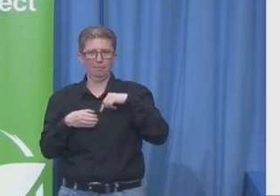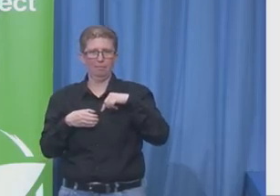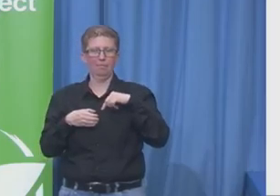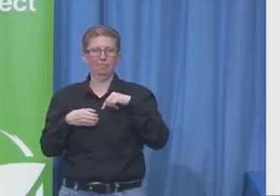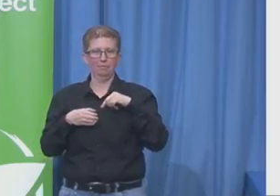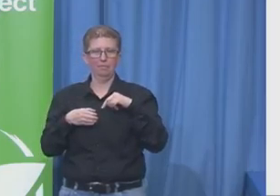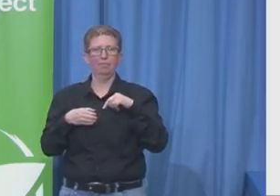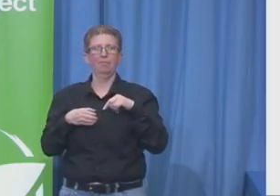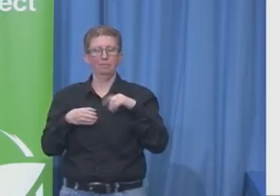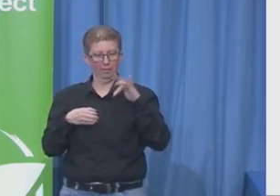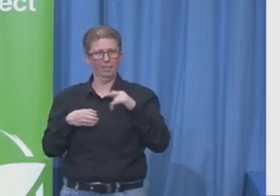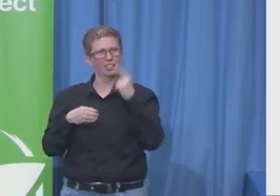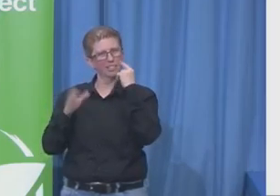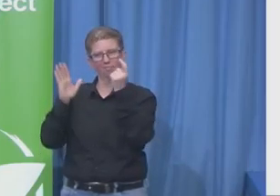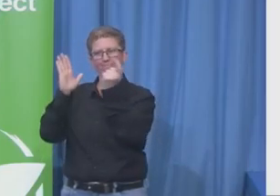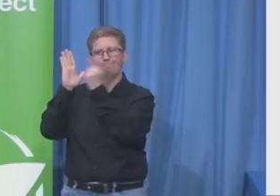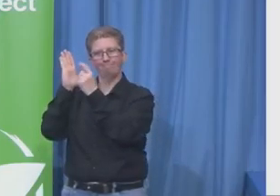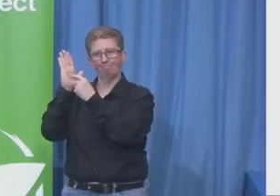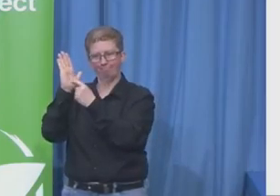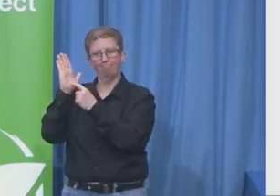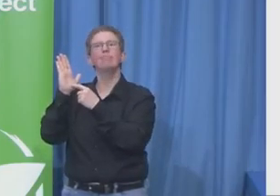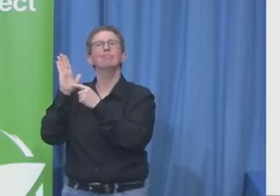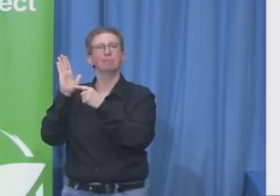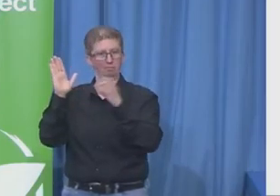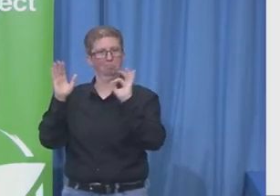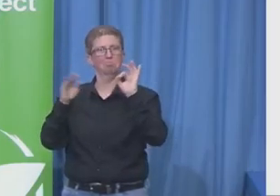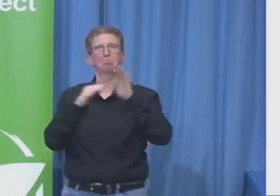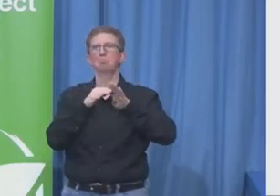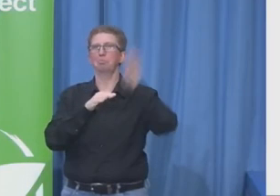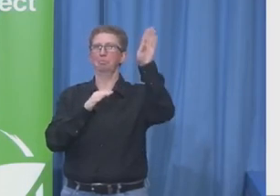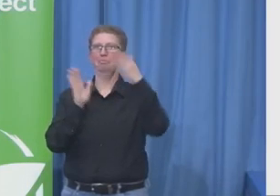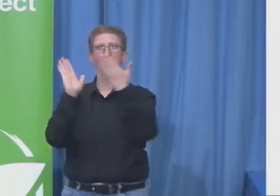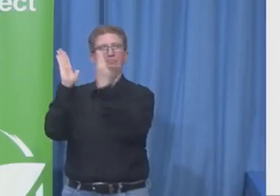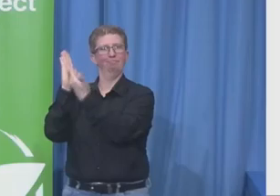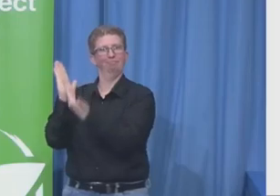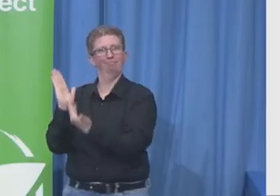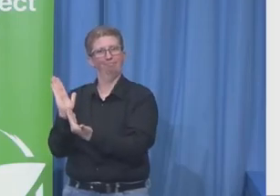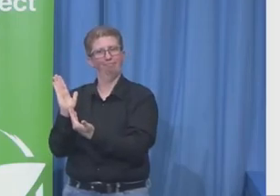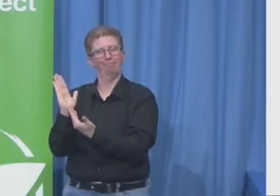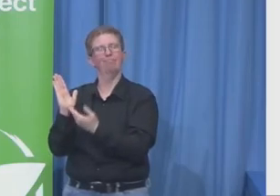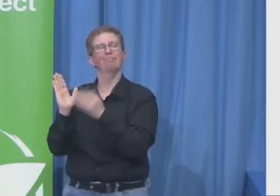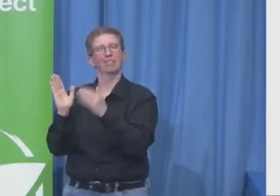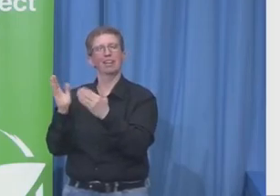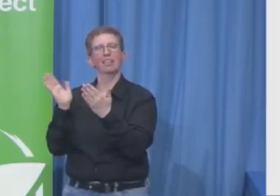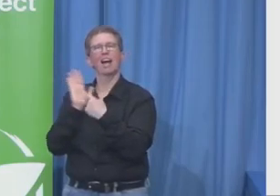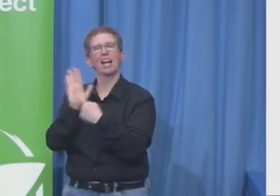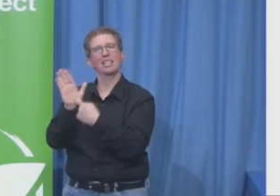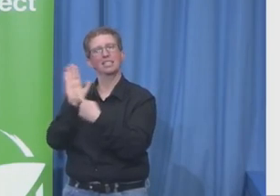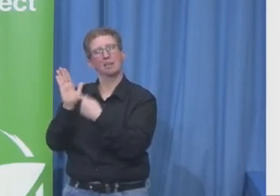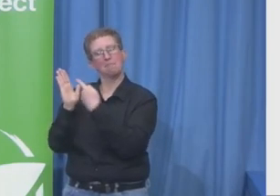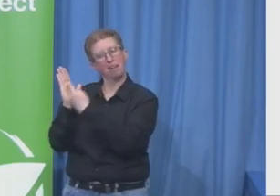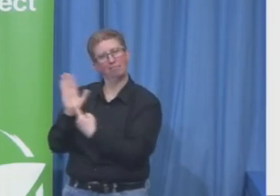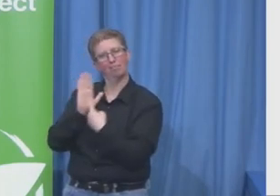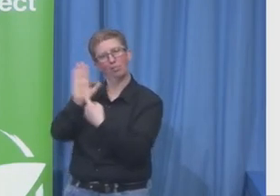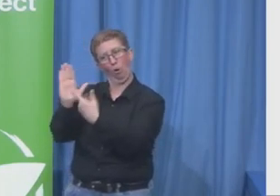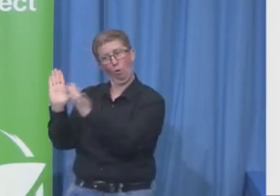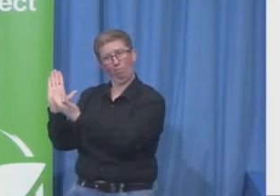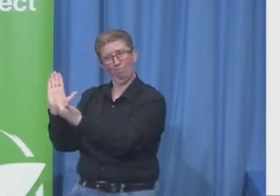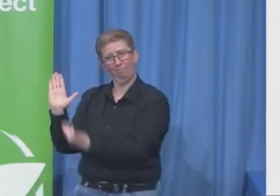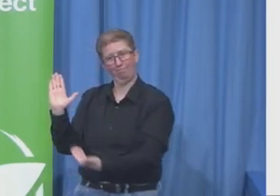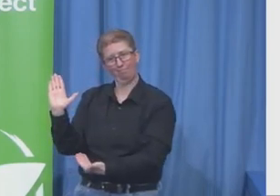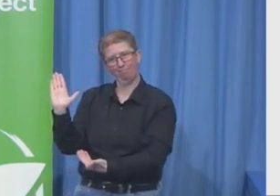The other, I think, important piece around that particular project was the scale. So it wasn't a small pilot